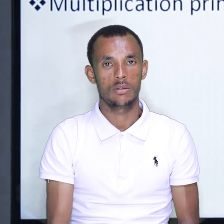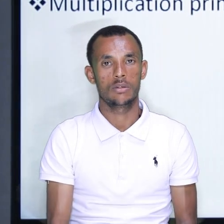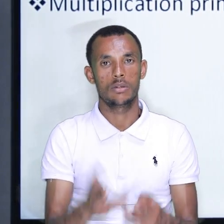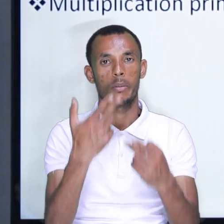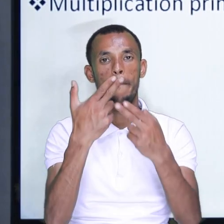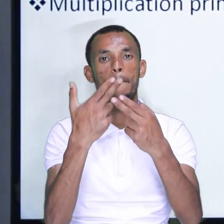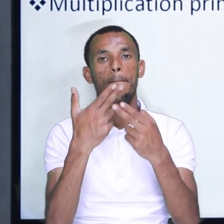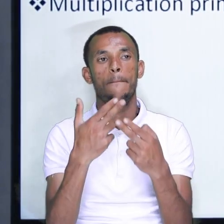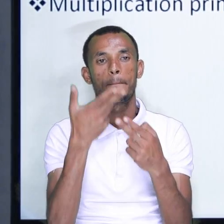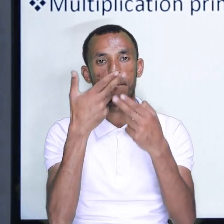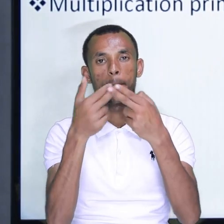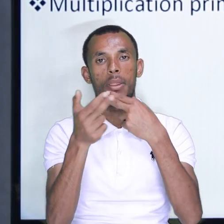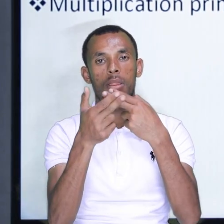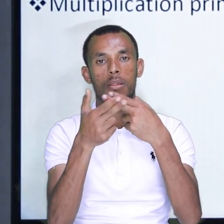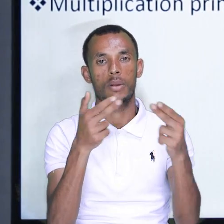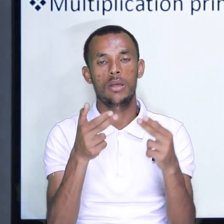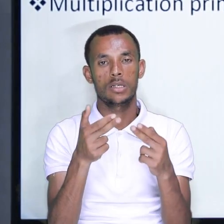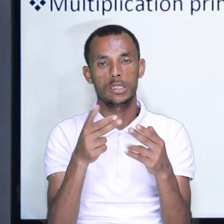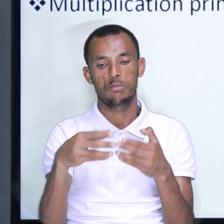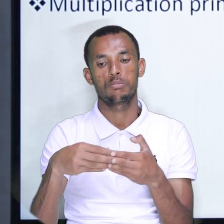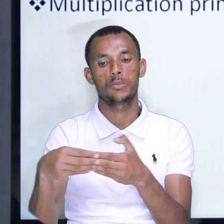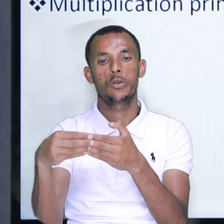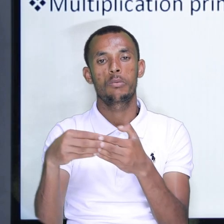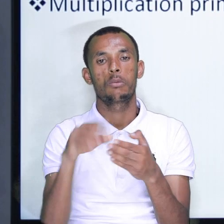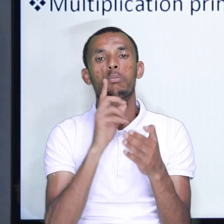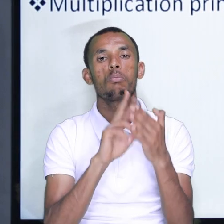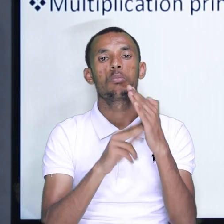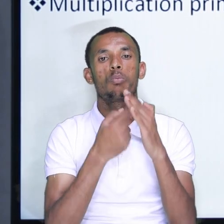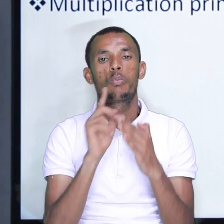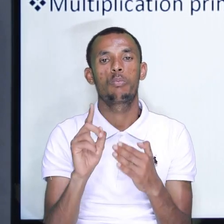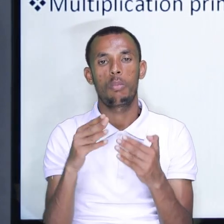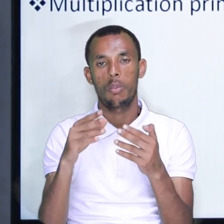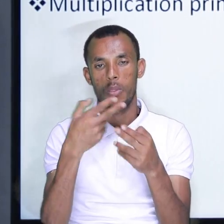multiplication principle. What is that multiplication principle?